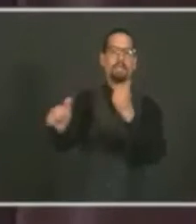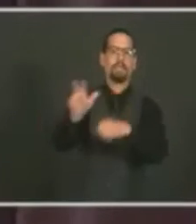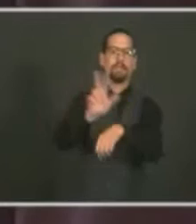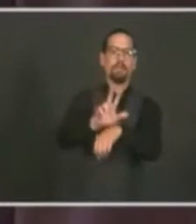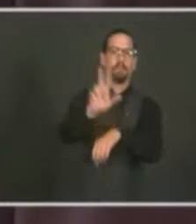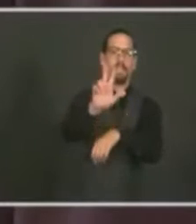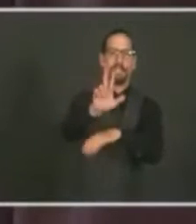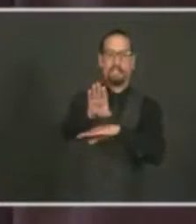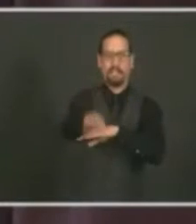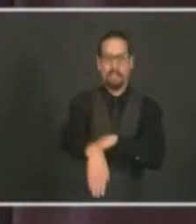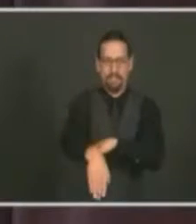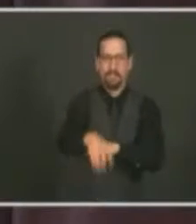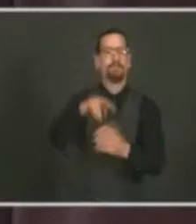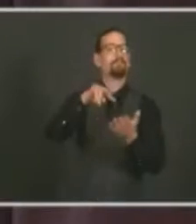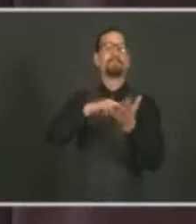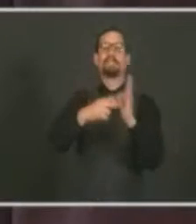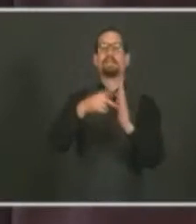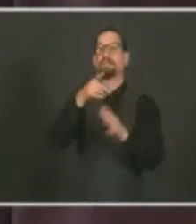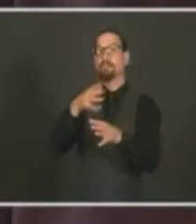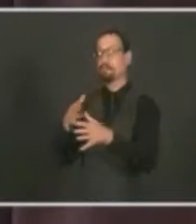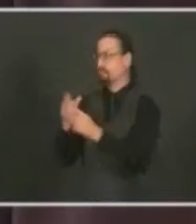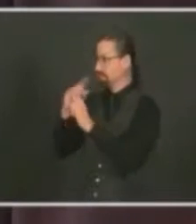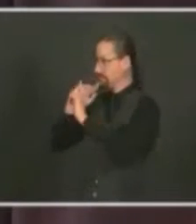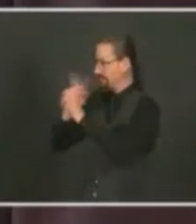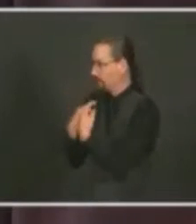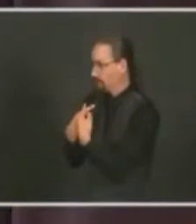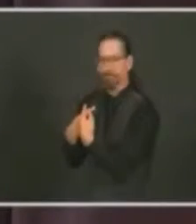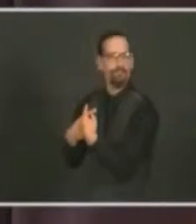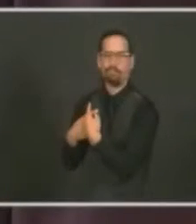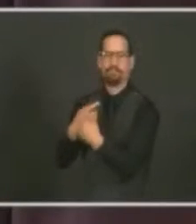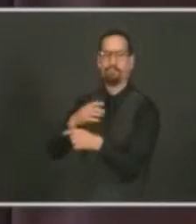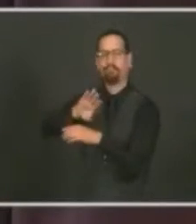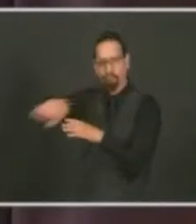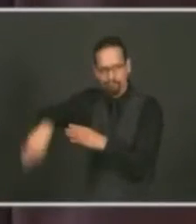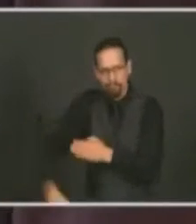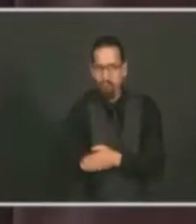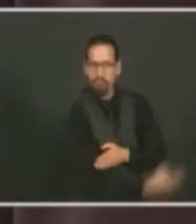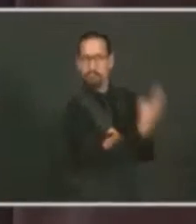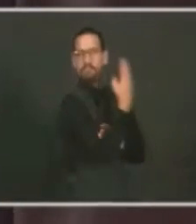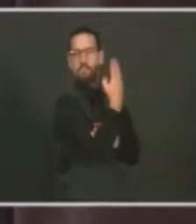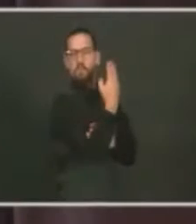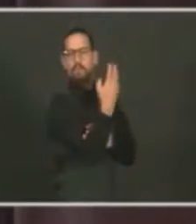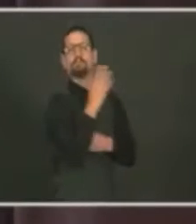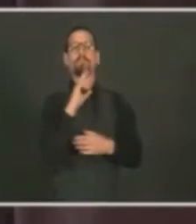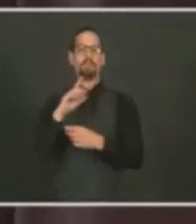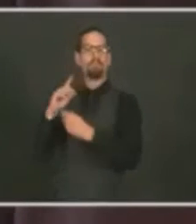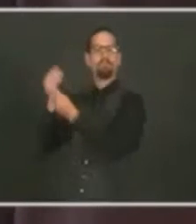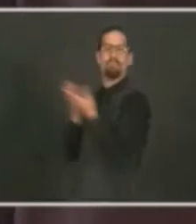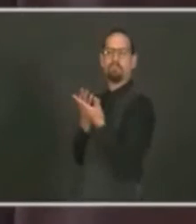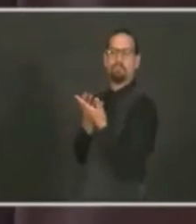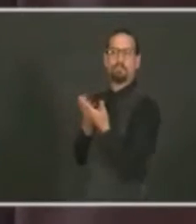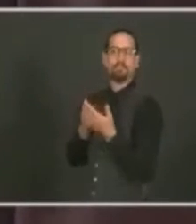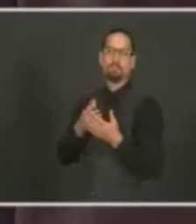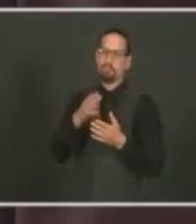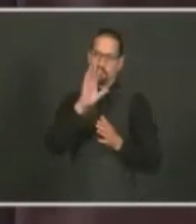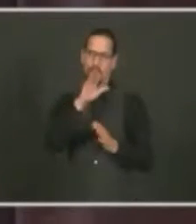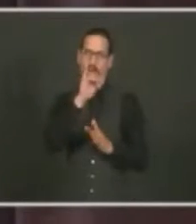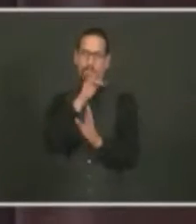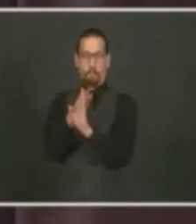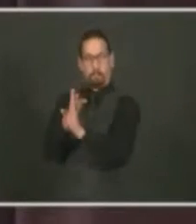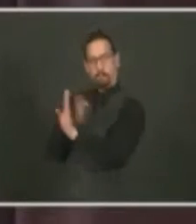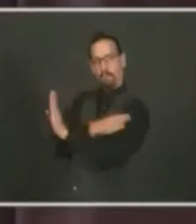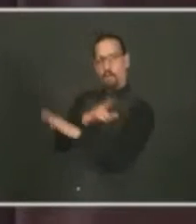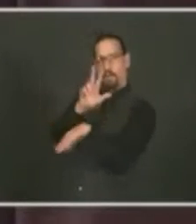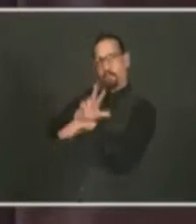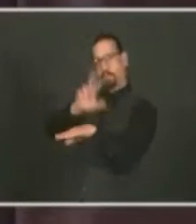before 3 in the afternoon, we guarantee you'll get your result the same day. If it's late in the day, you might have to wait till the next